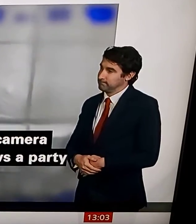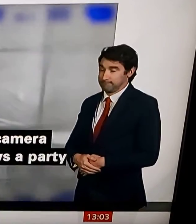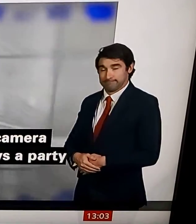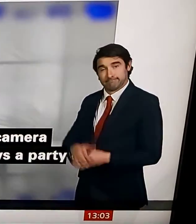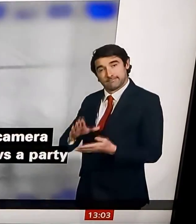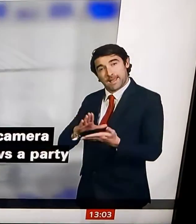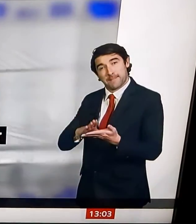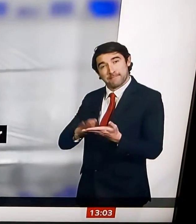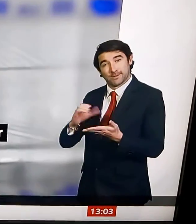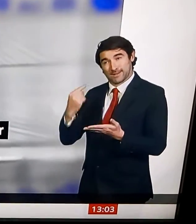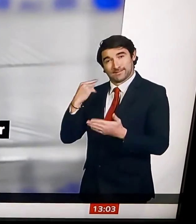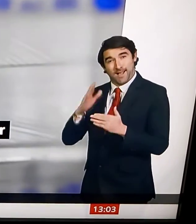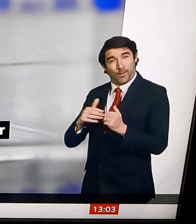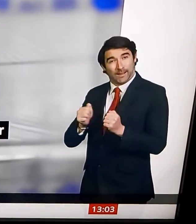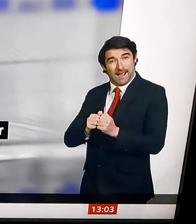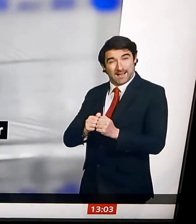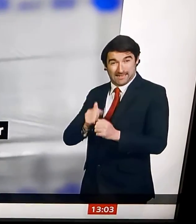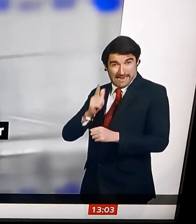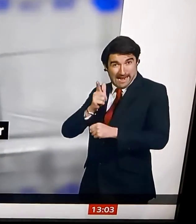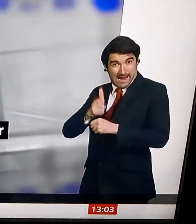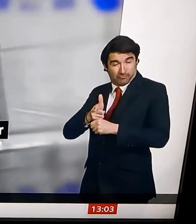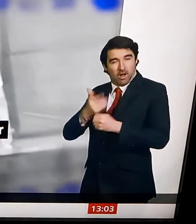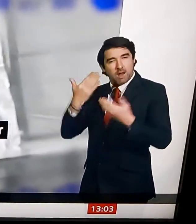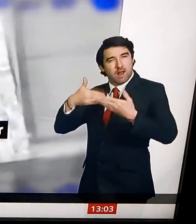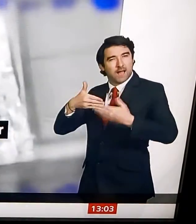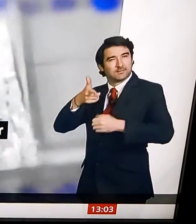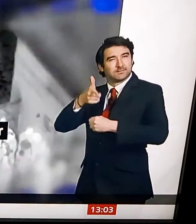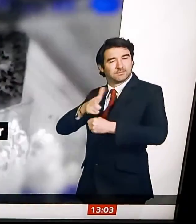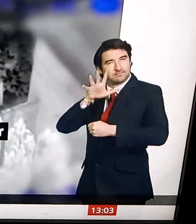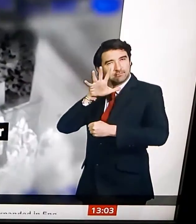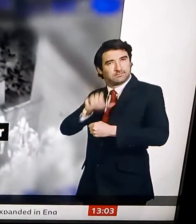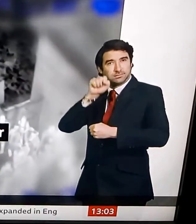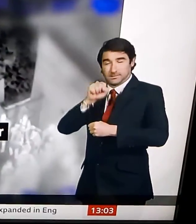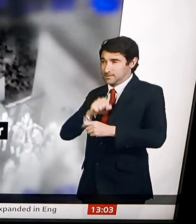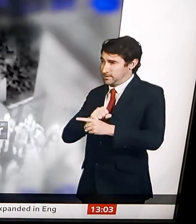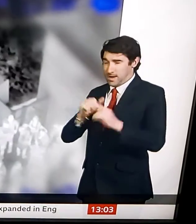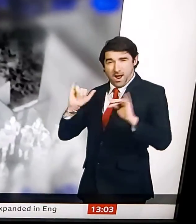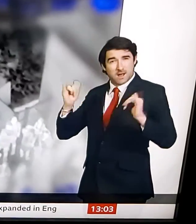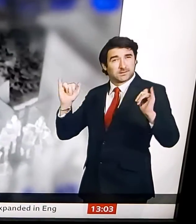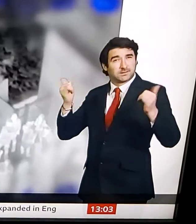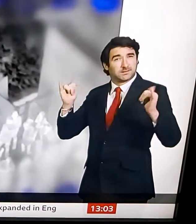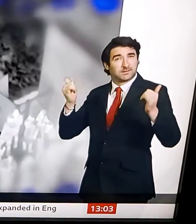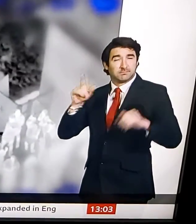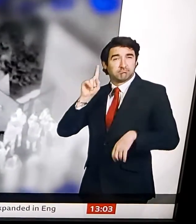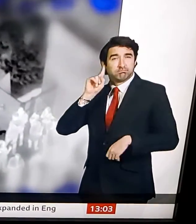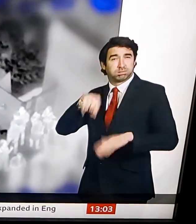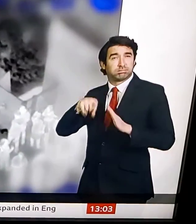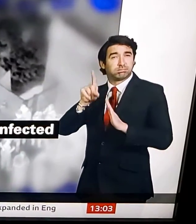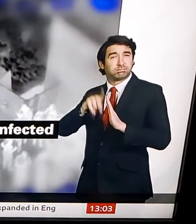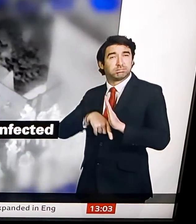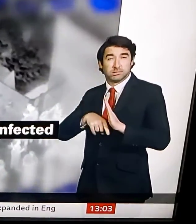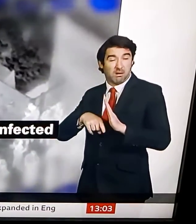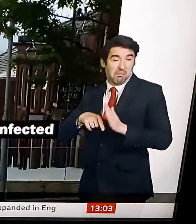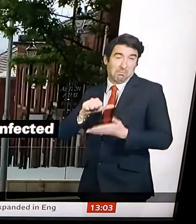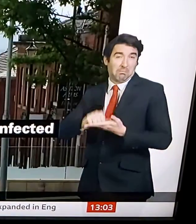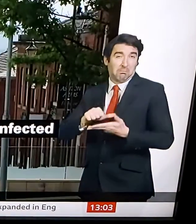Manchester last weekend, breaking the local lockdown. People here risking being infected and infecting